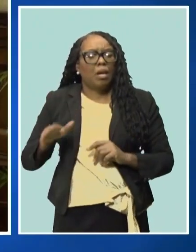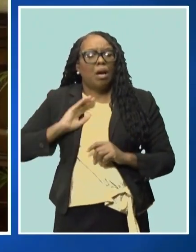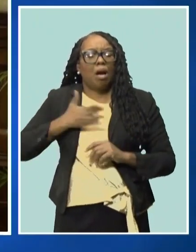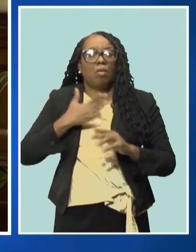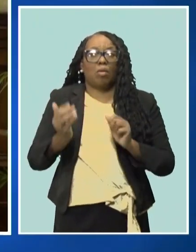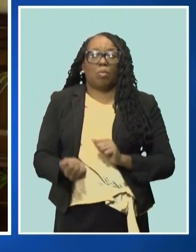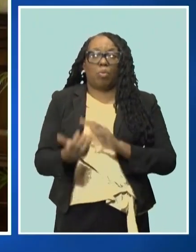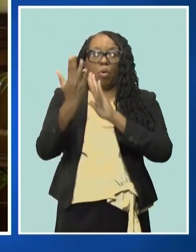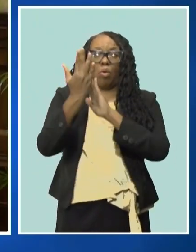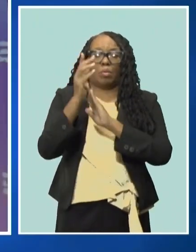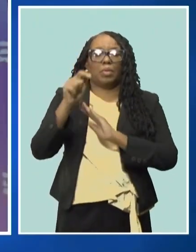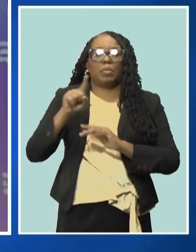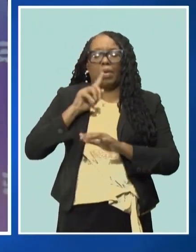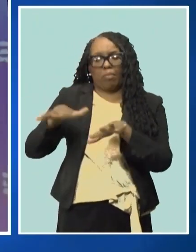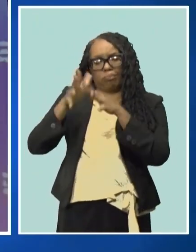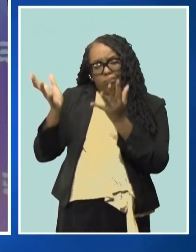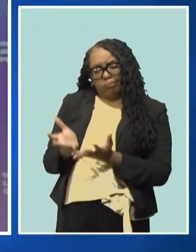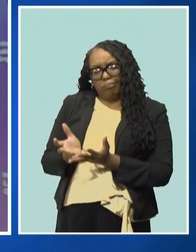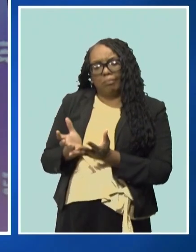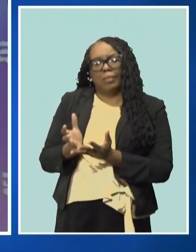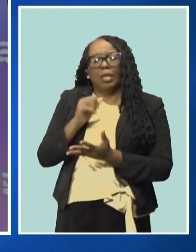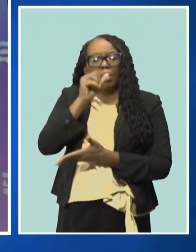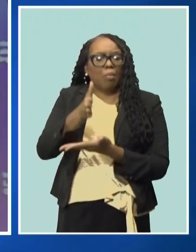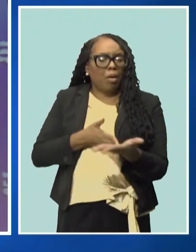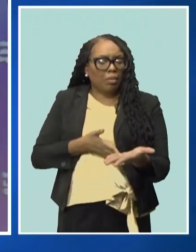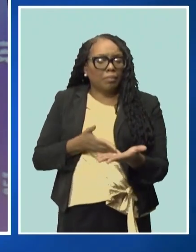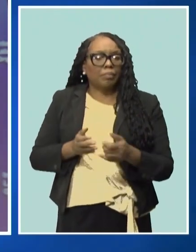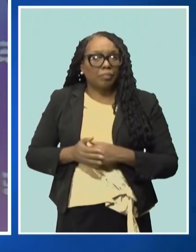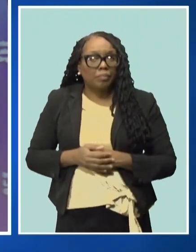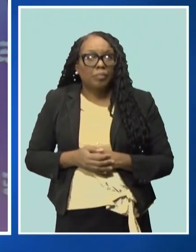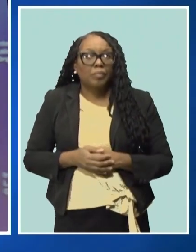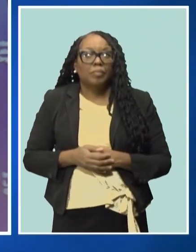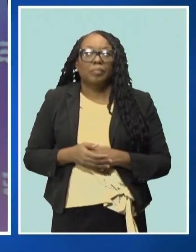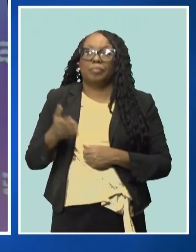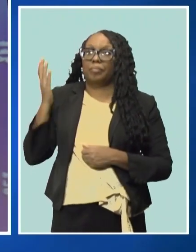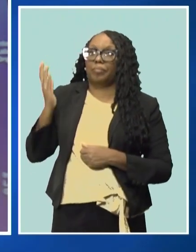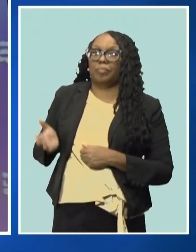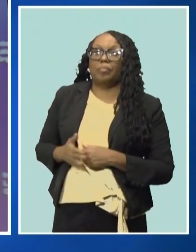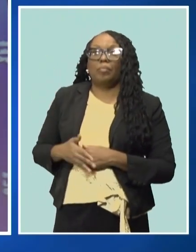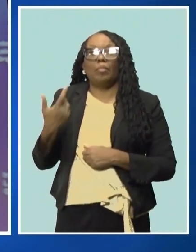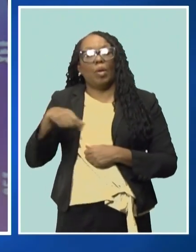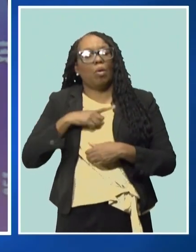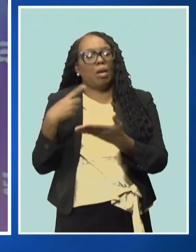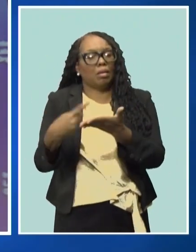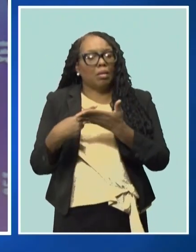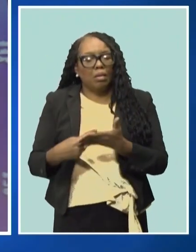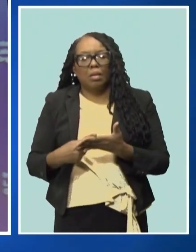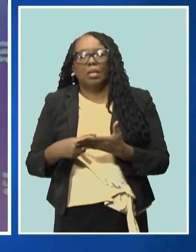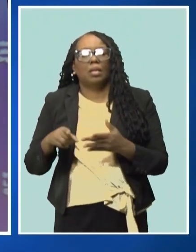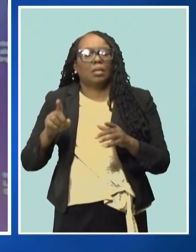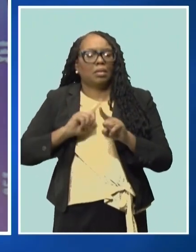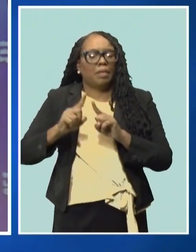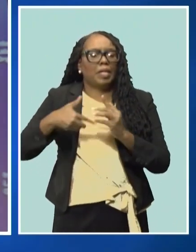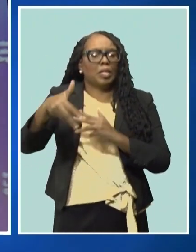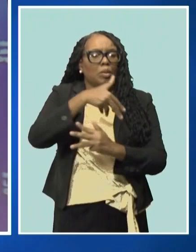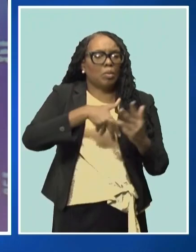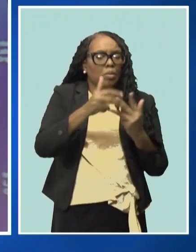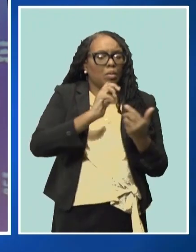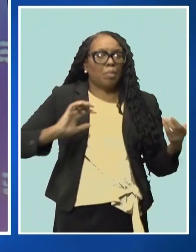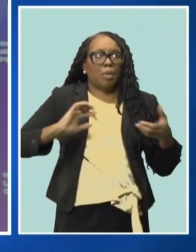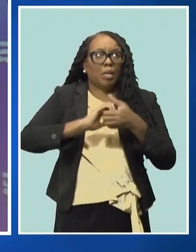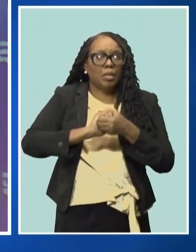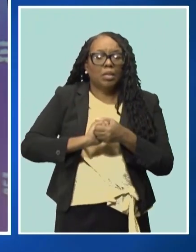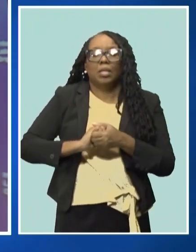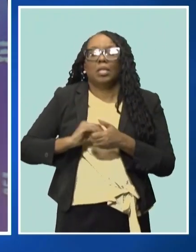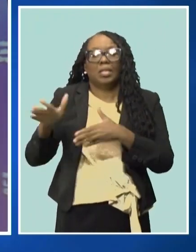approach. Events such as this National Symposium embody the essence of collaboration, social partnership, knowledge exchange,